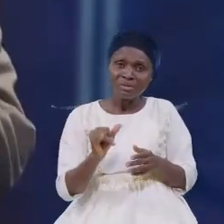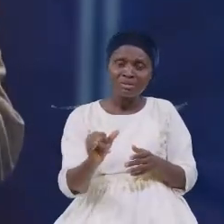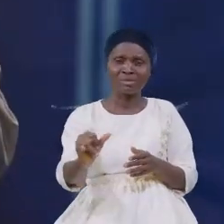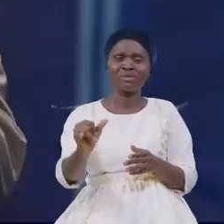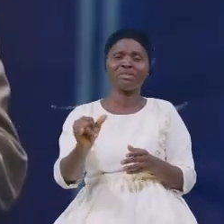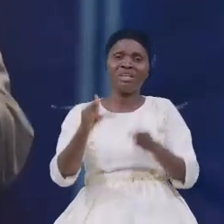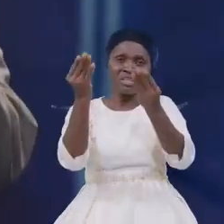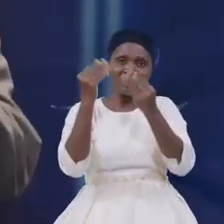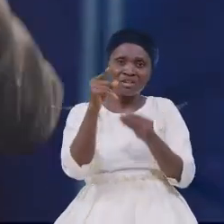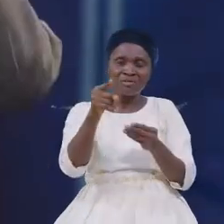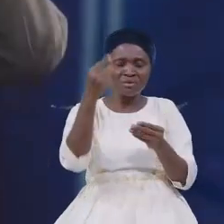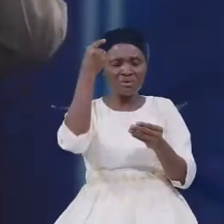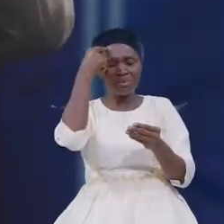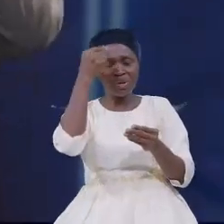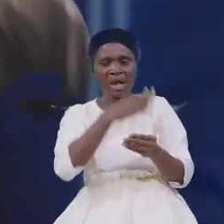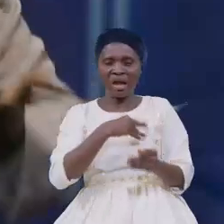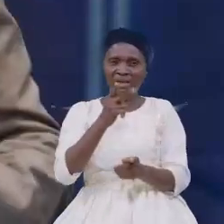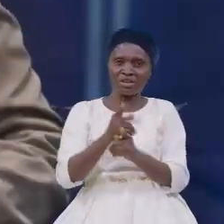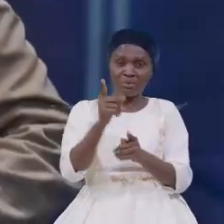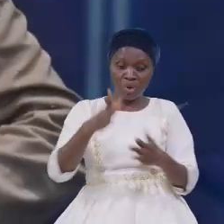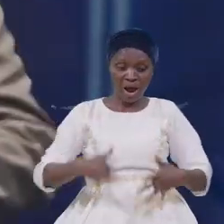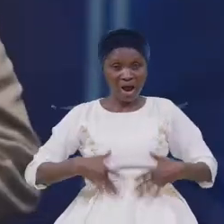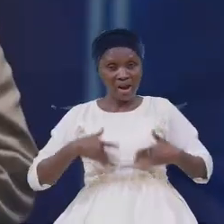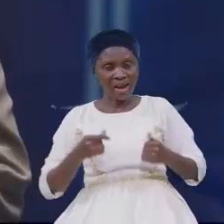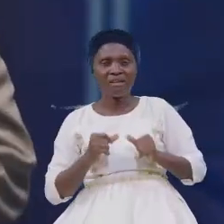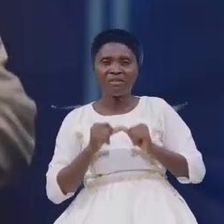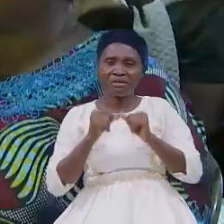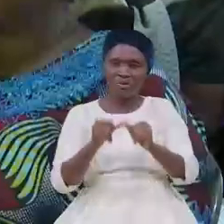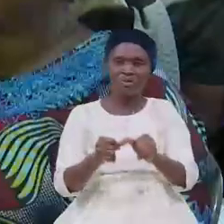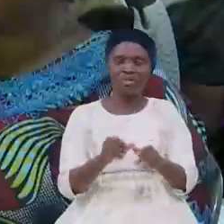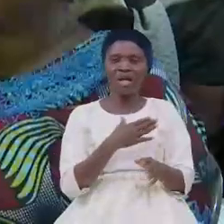the bad things you've done to disorganize that